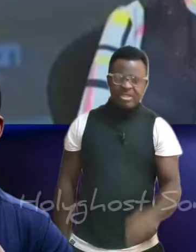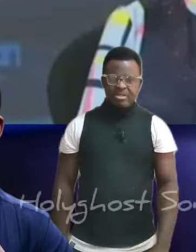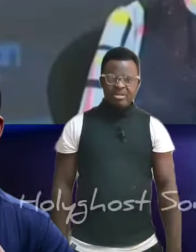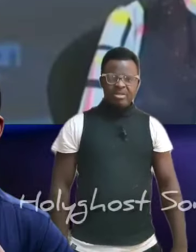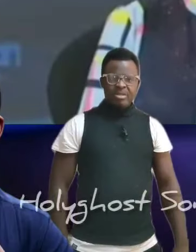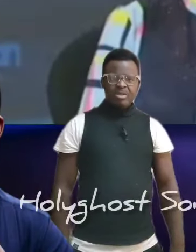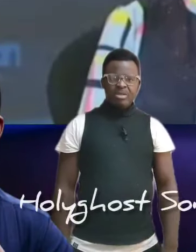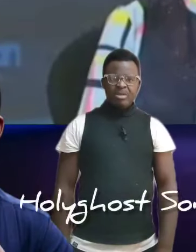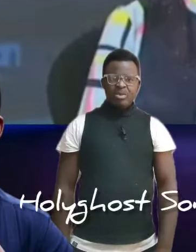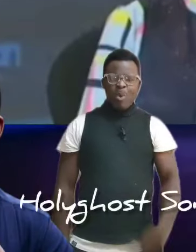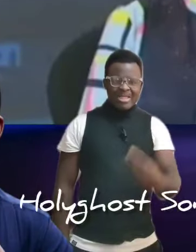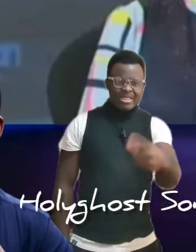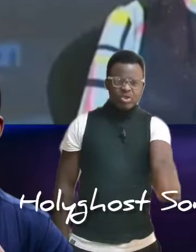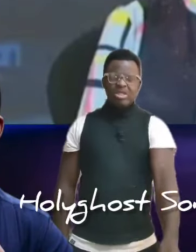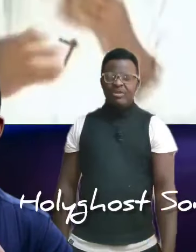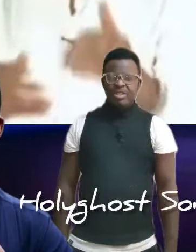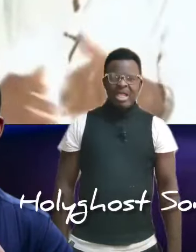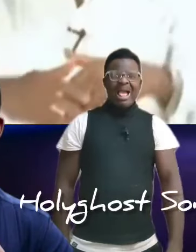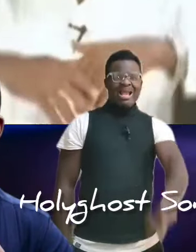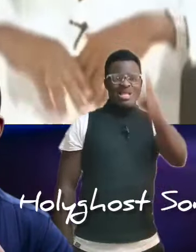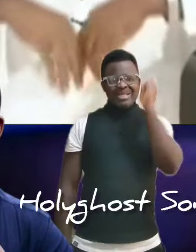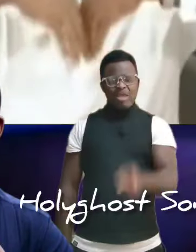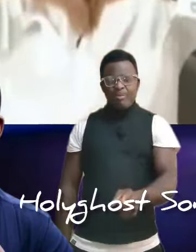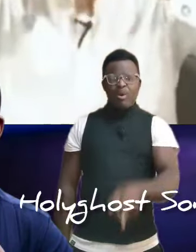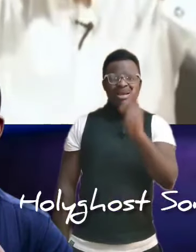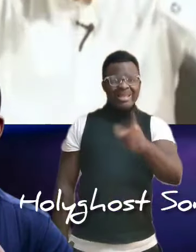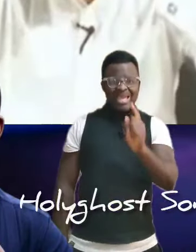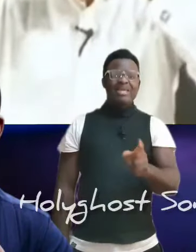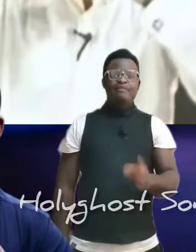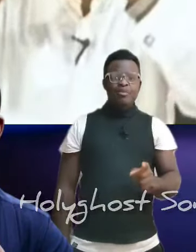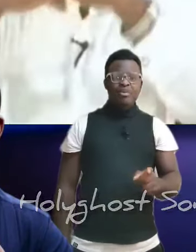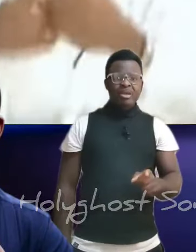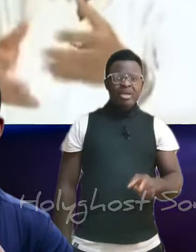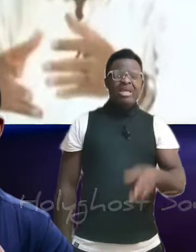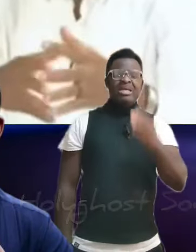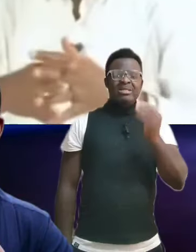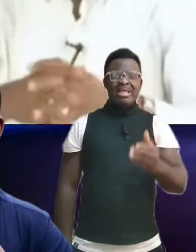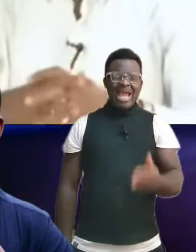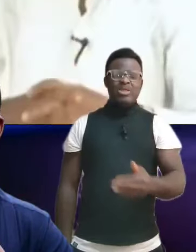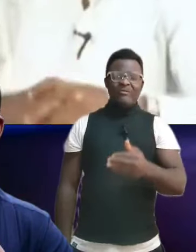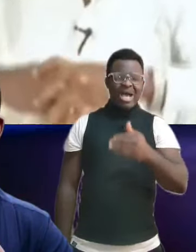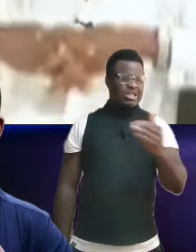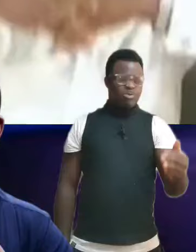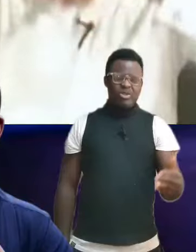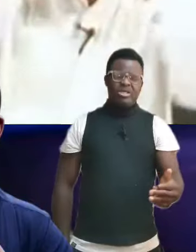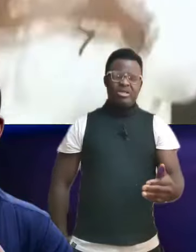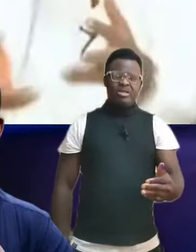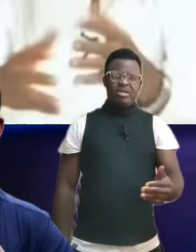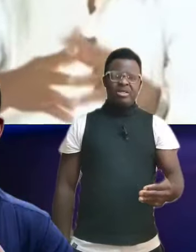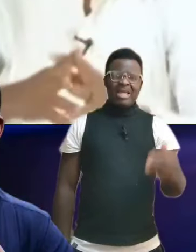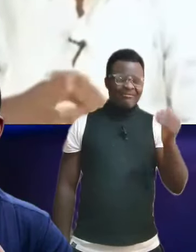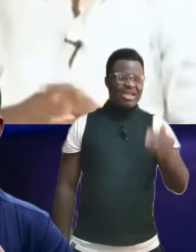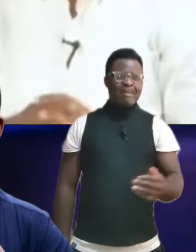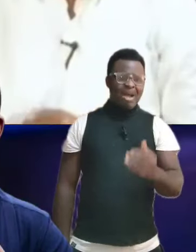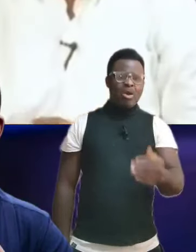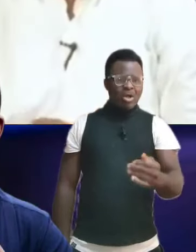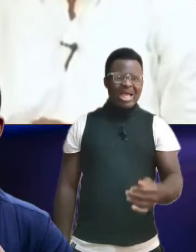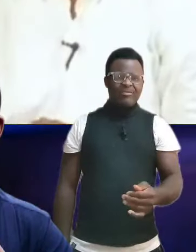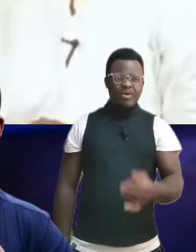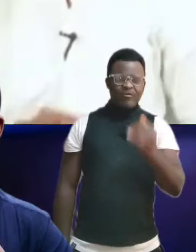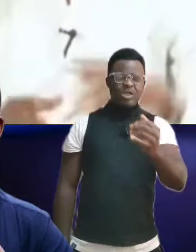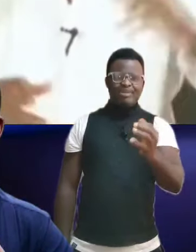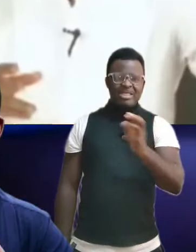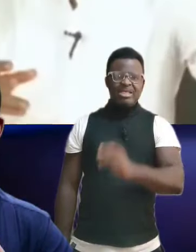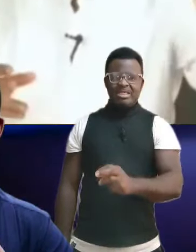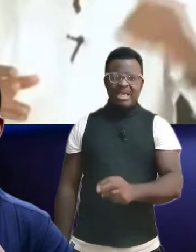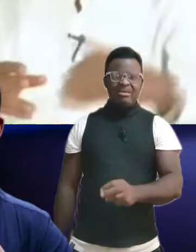books in courts? The matter. What is the need for the media trial? The matter is already before the court.